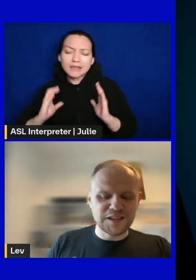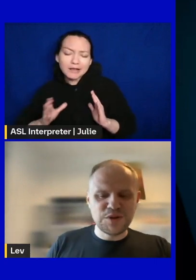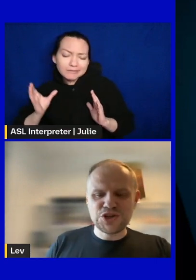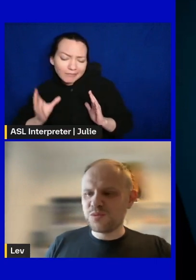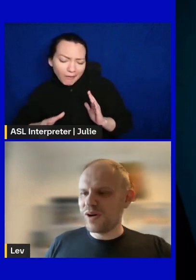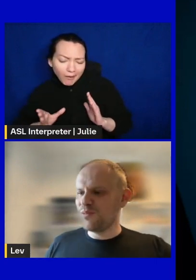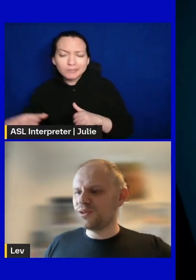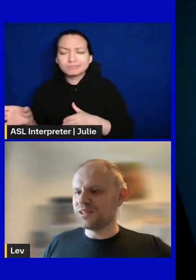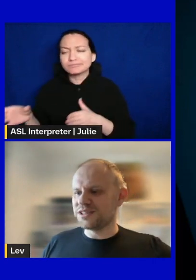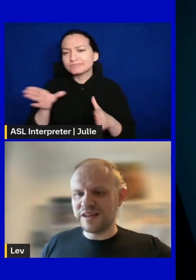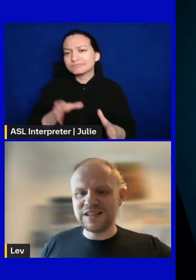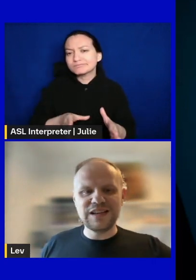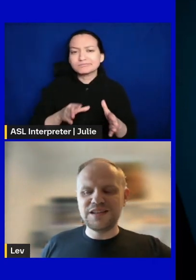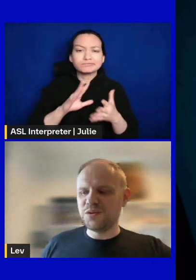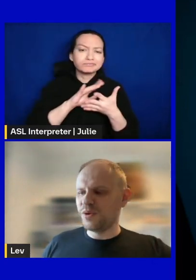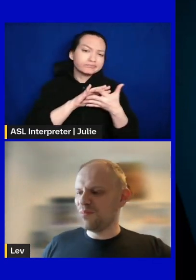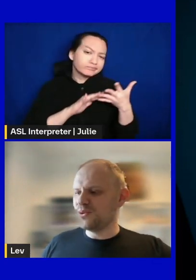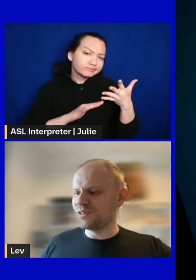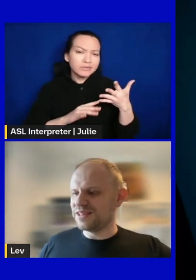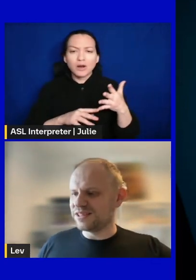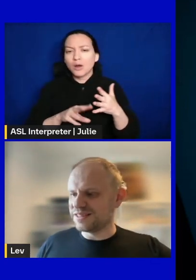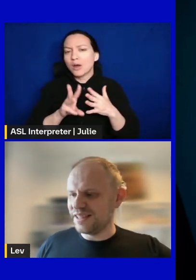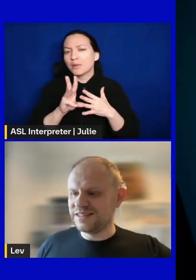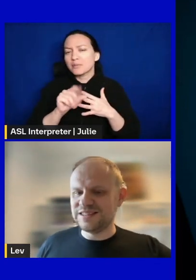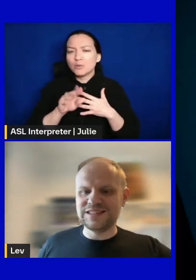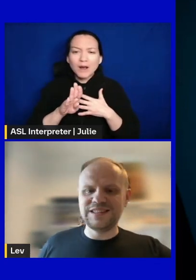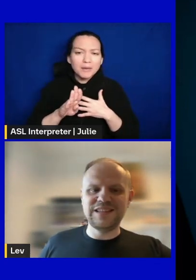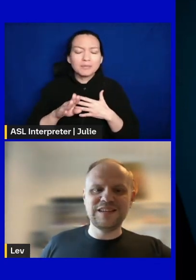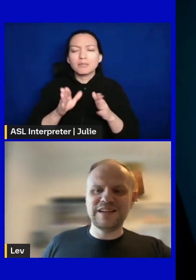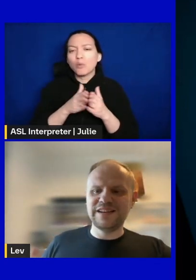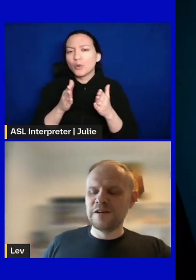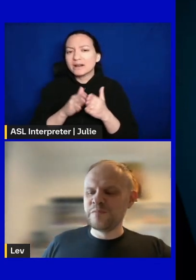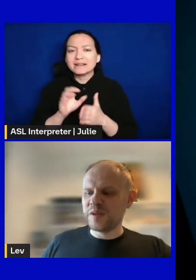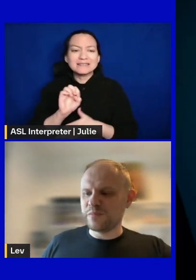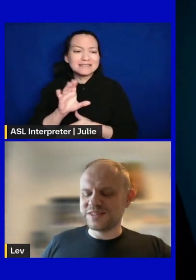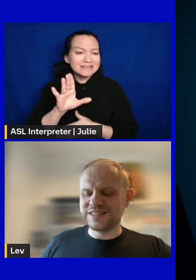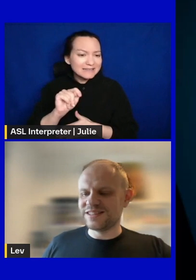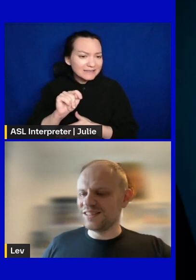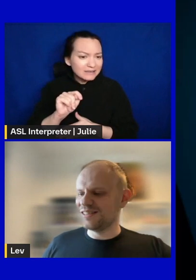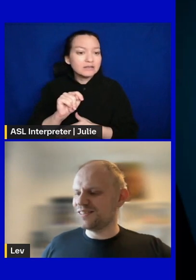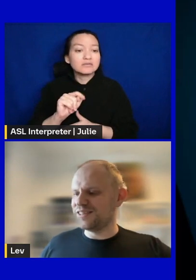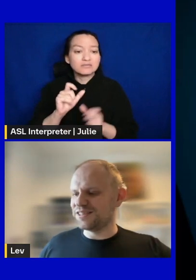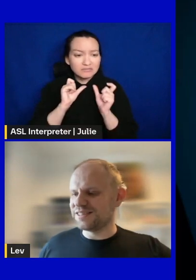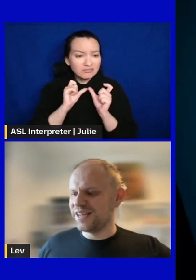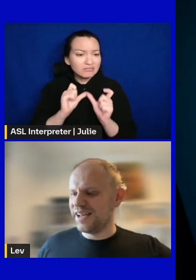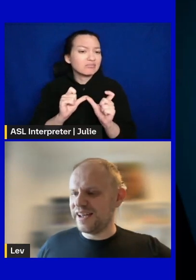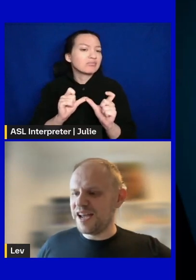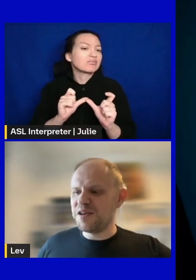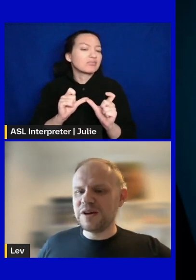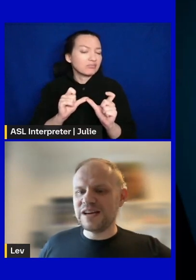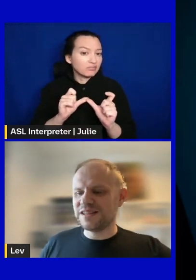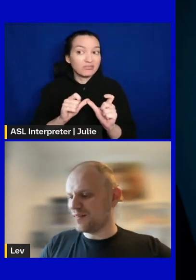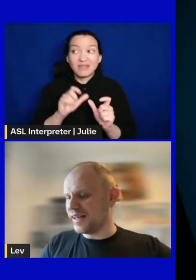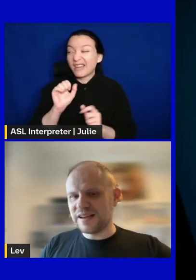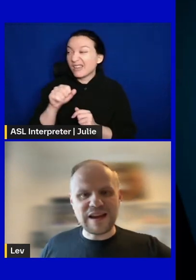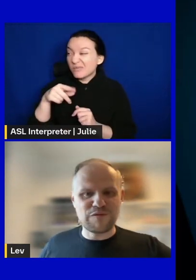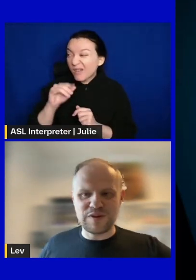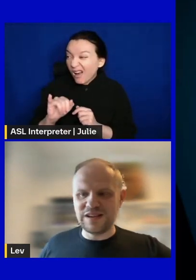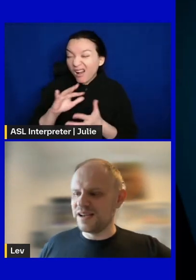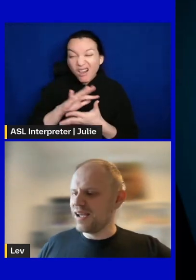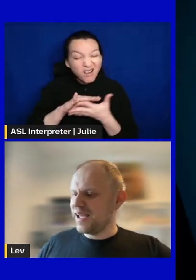a admission webhook, there's validating webhooks, there's etcd persistence, there's API,